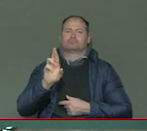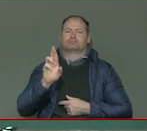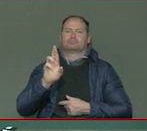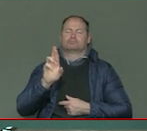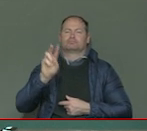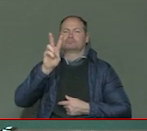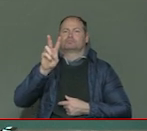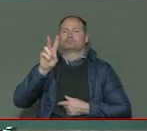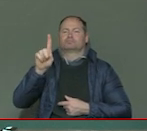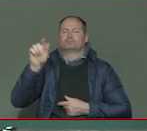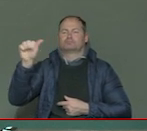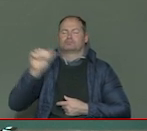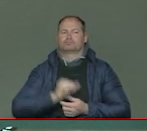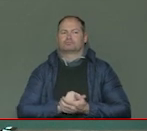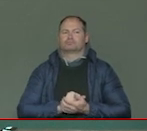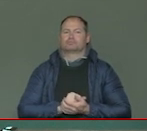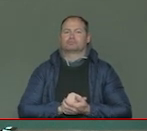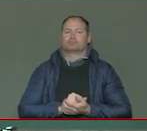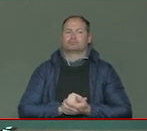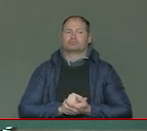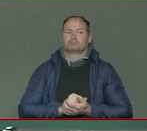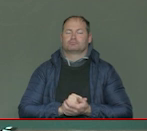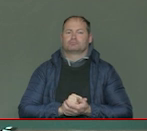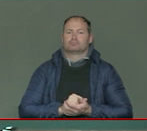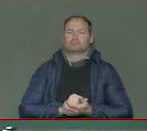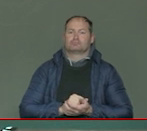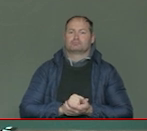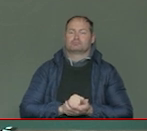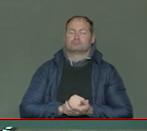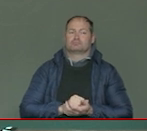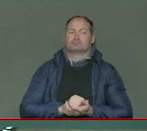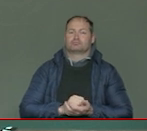Then there was debit orders for insurance, 7,800